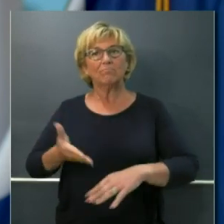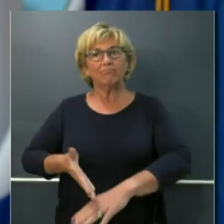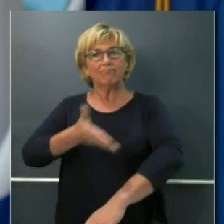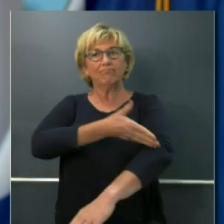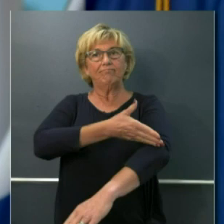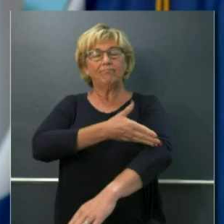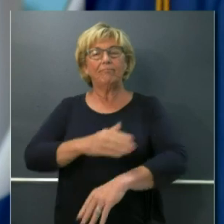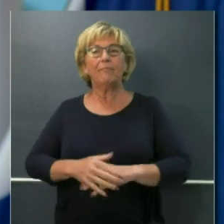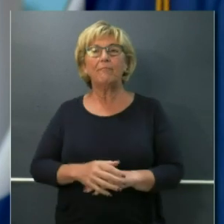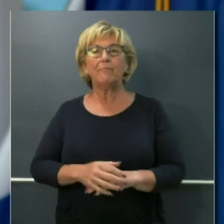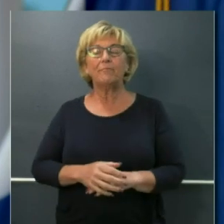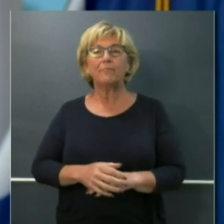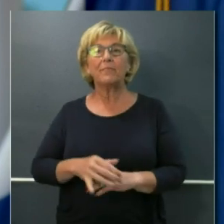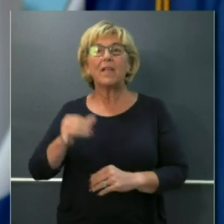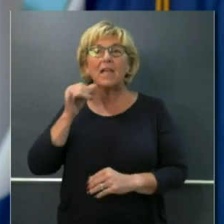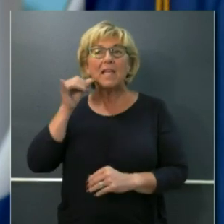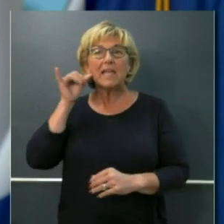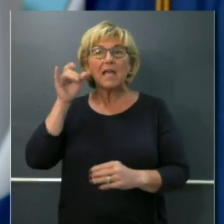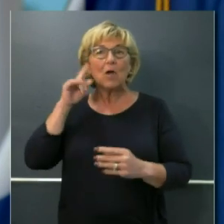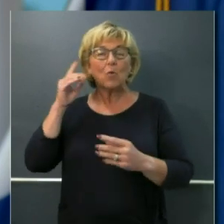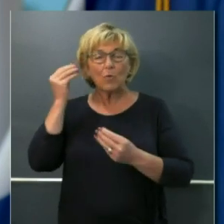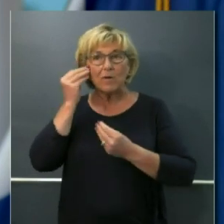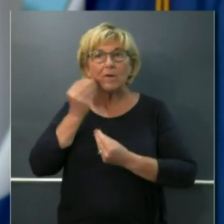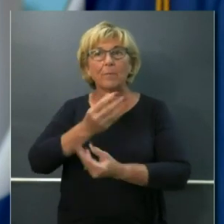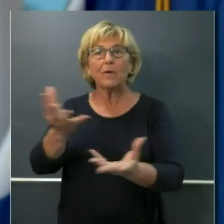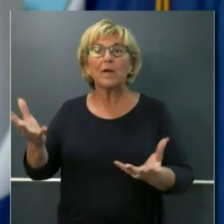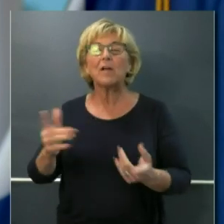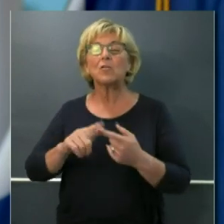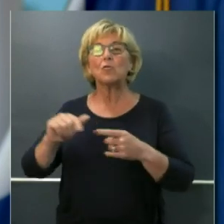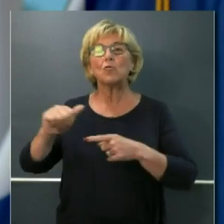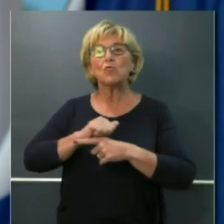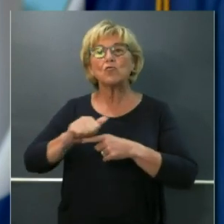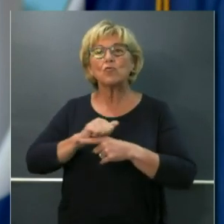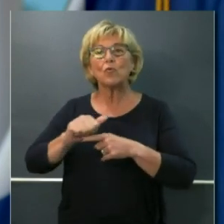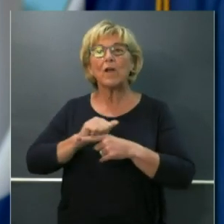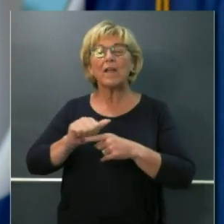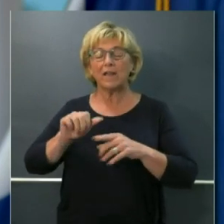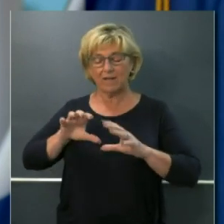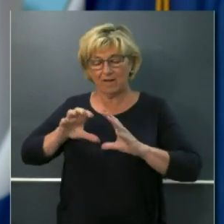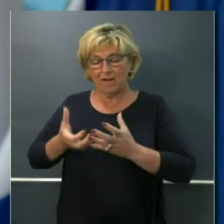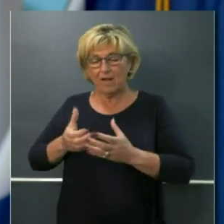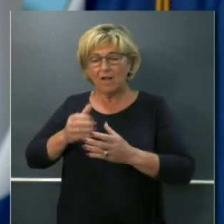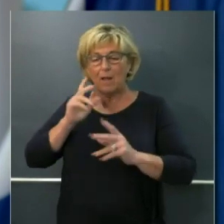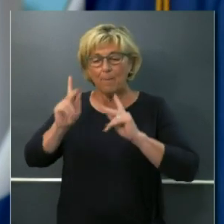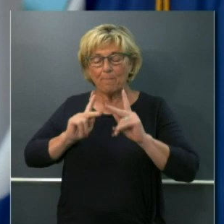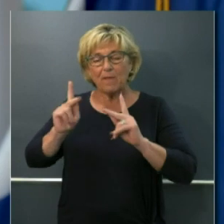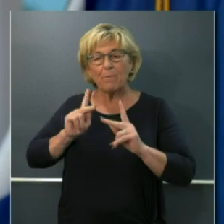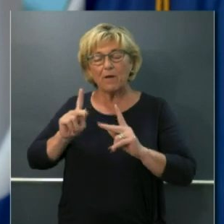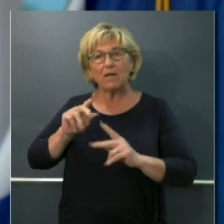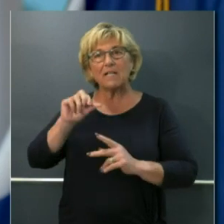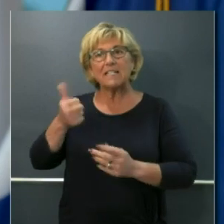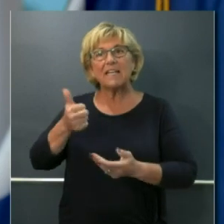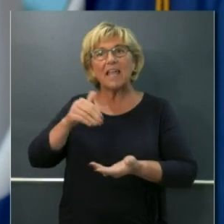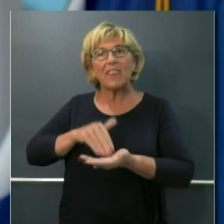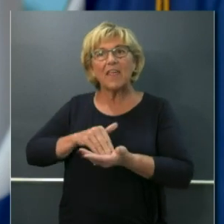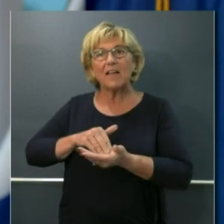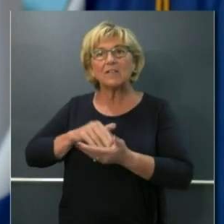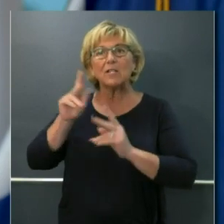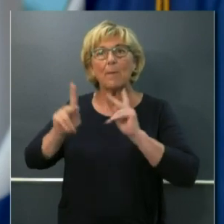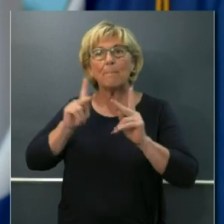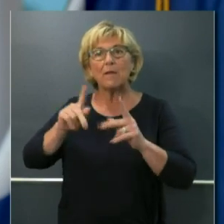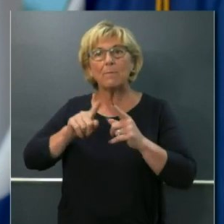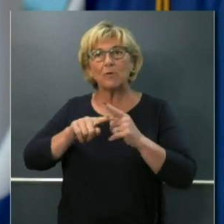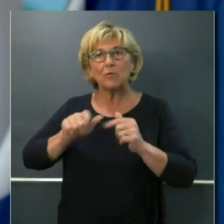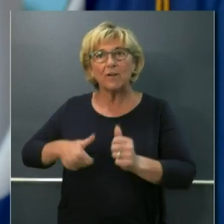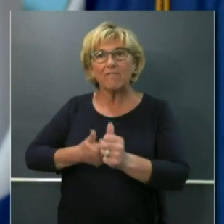we updated you as well on some of our efforts to train a workforce starting phase 1, 10,000 tracers throughout the state of